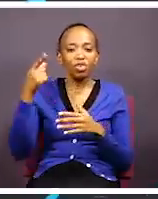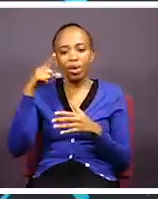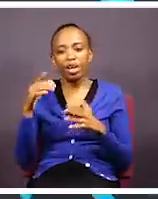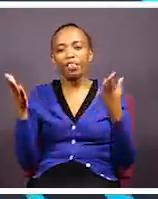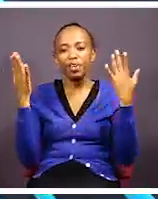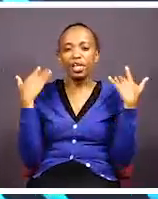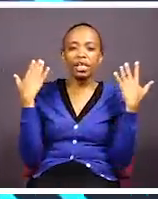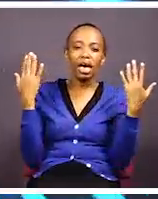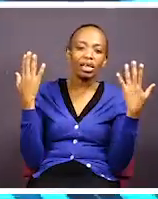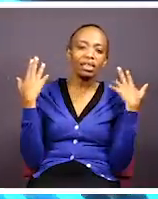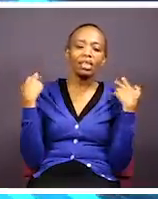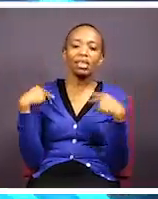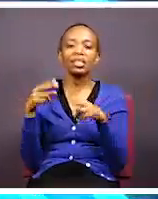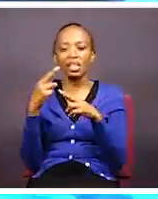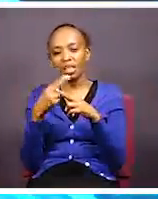foreign